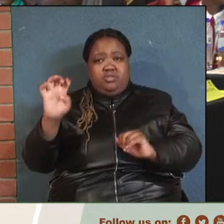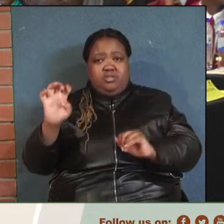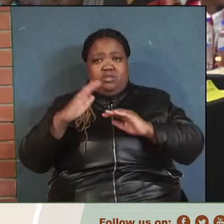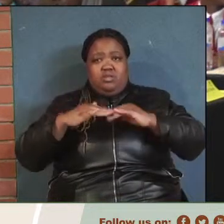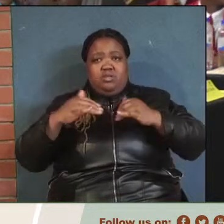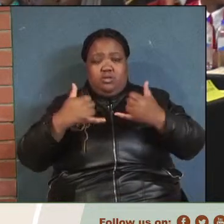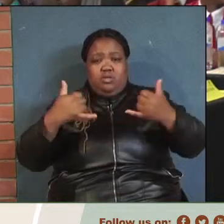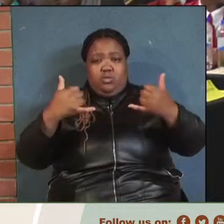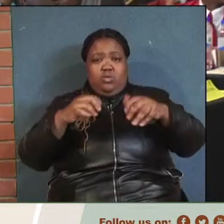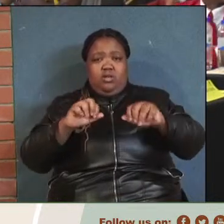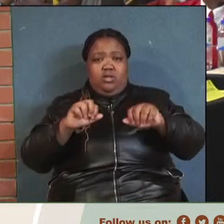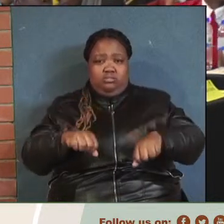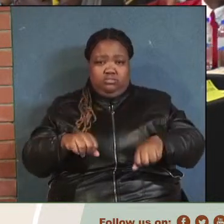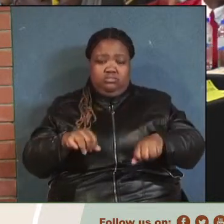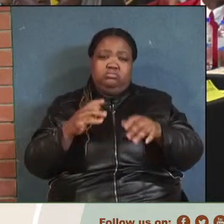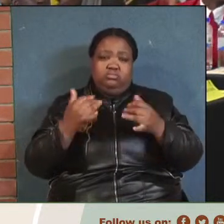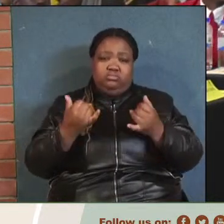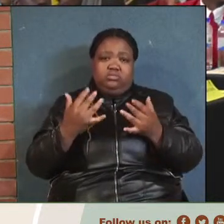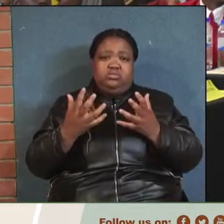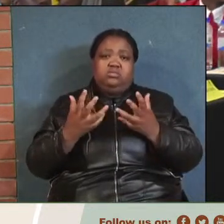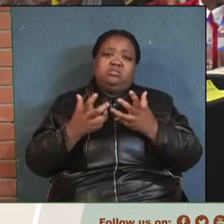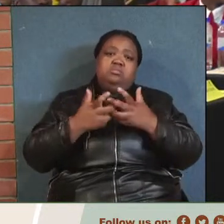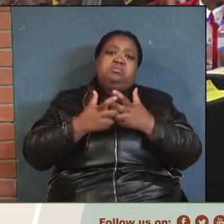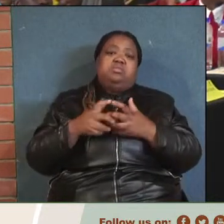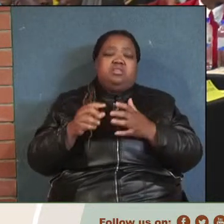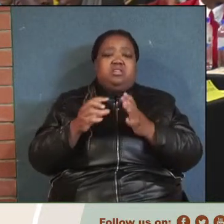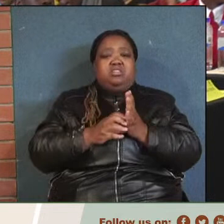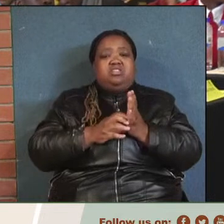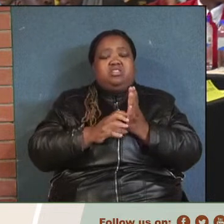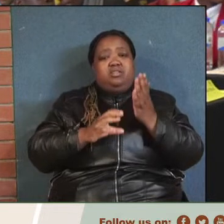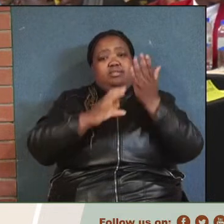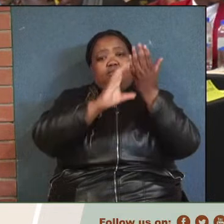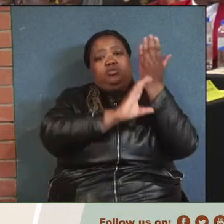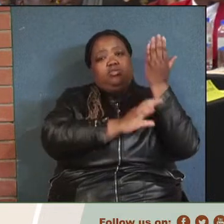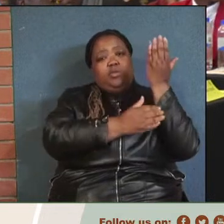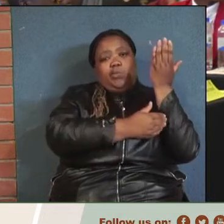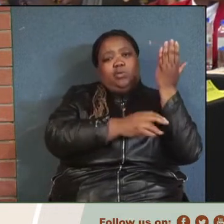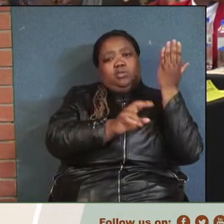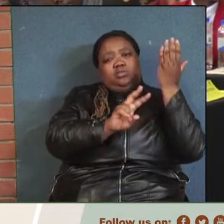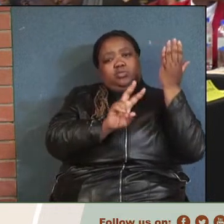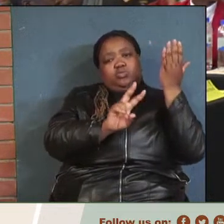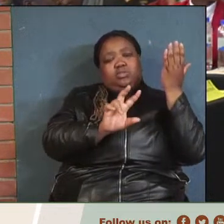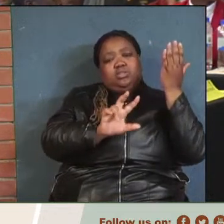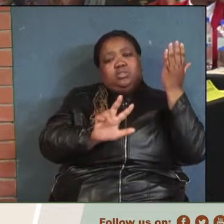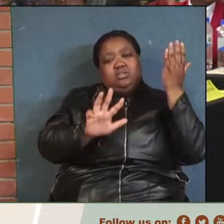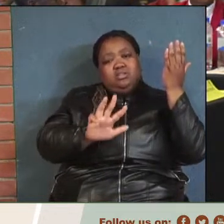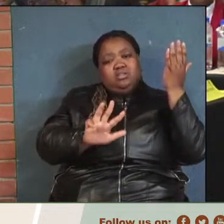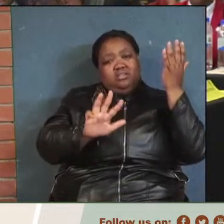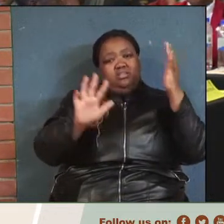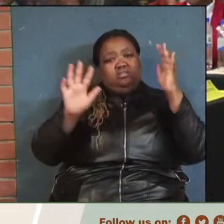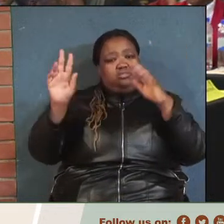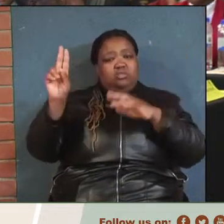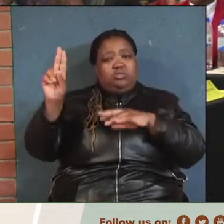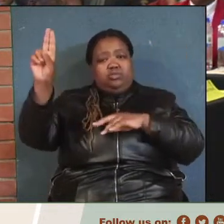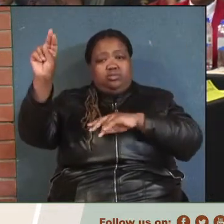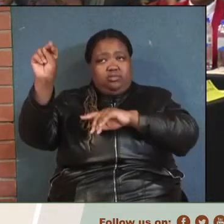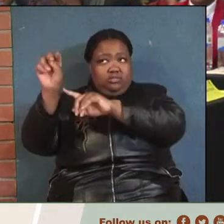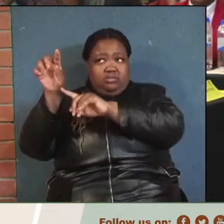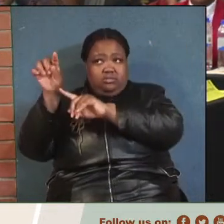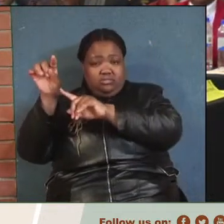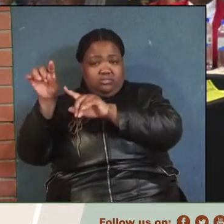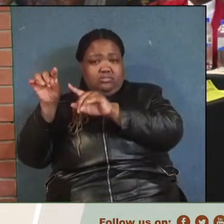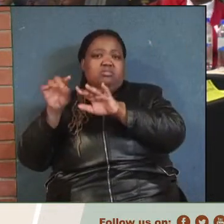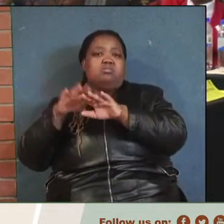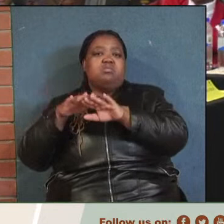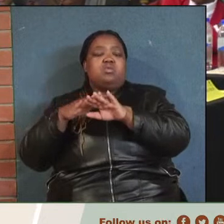are attributed in reference of Section 29 of the Constitution, endorsed by United Nations International Covenant on Civil and